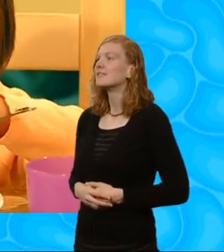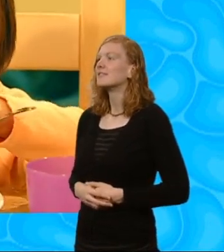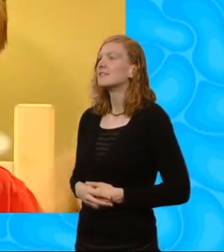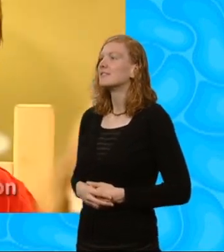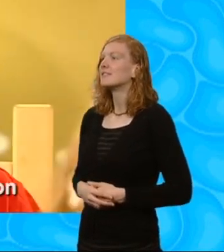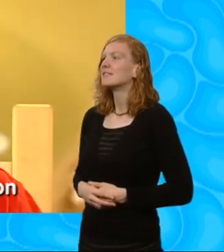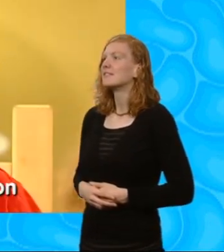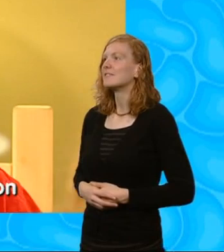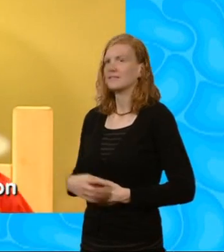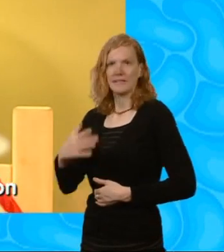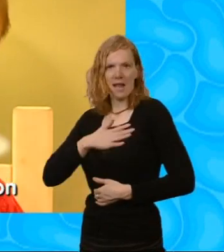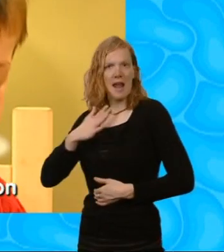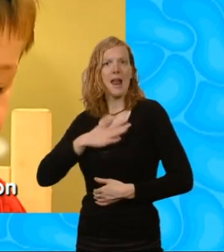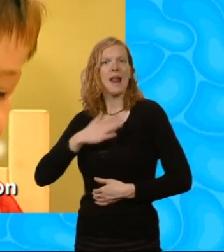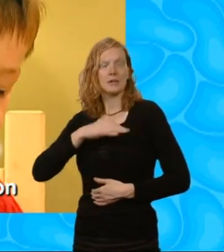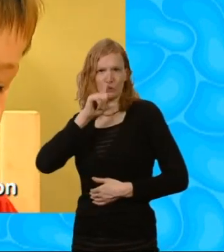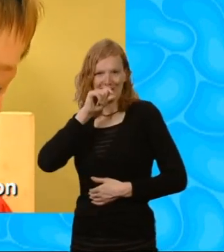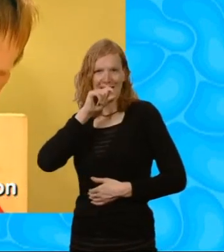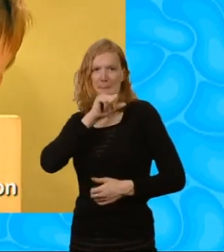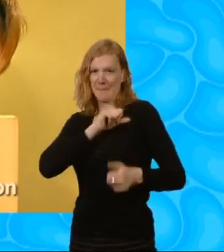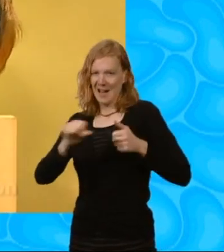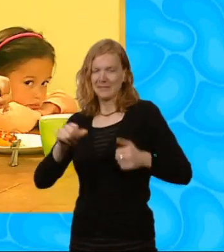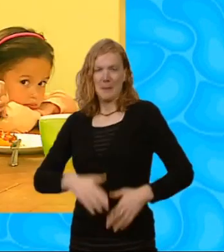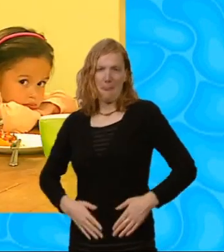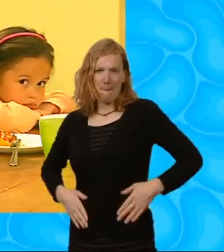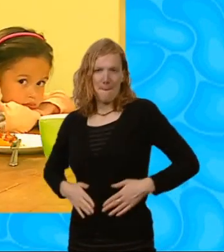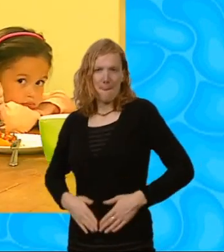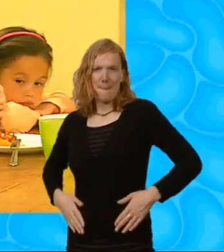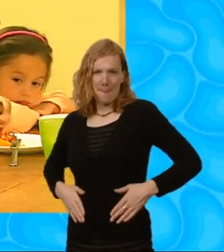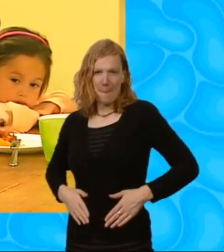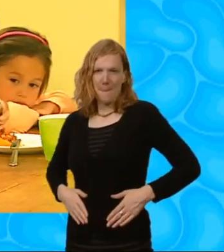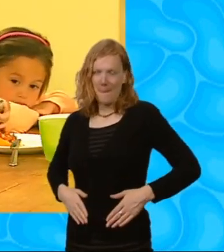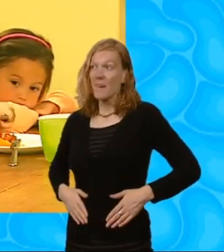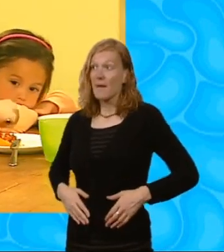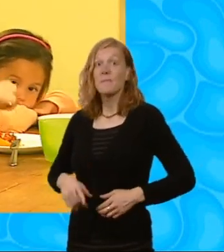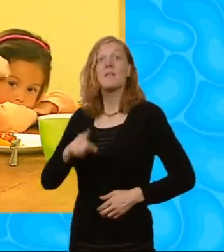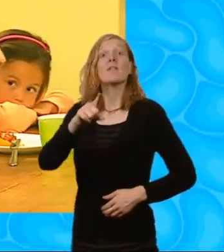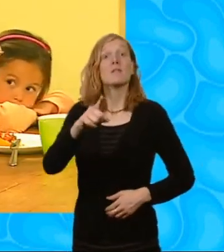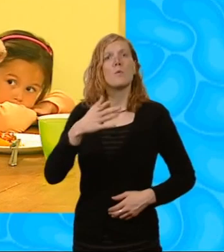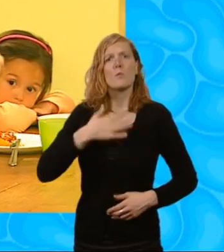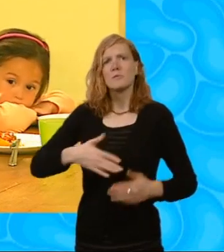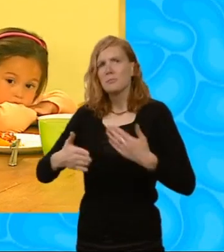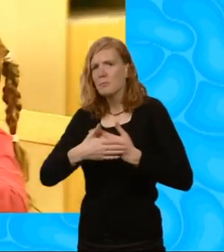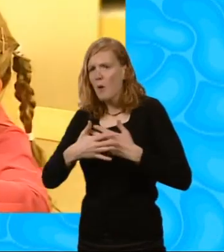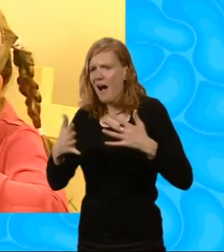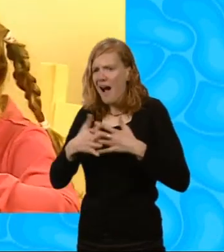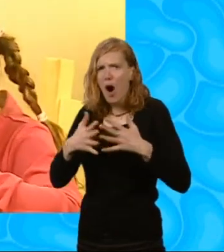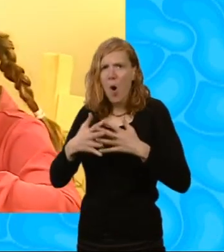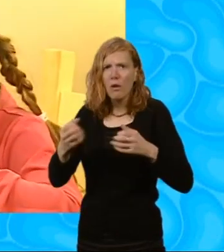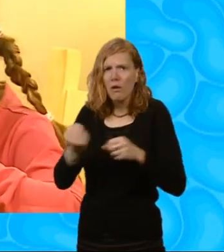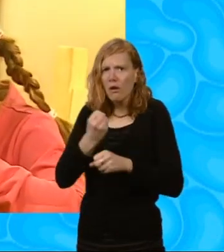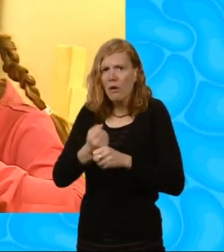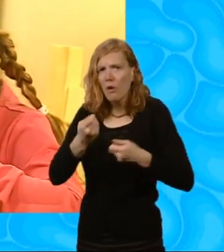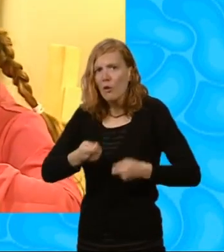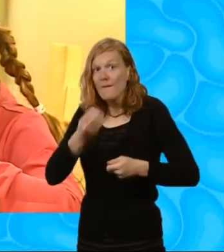Which bit do you like best, James? I like the chicken the best. It's yummy, yummy, yummy. If you want to